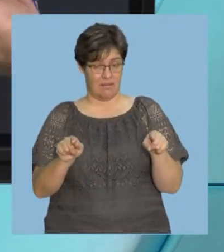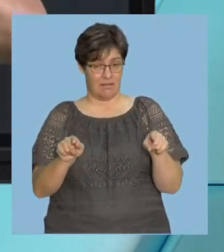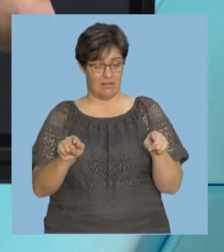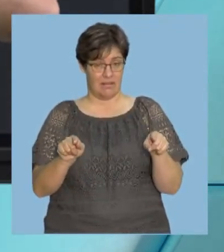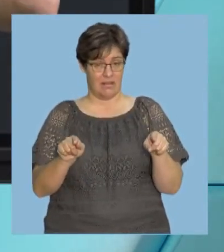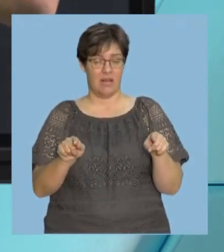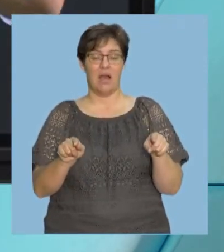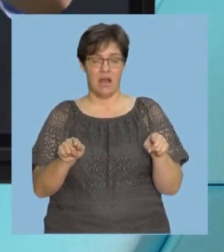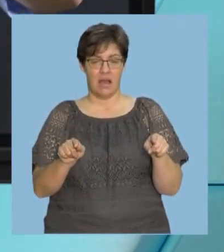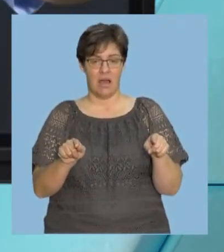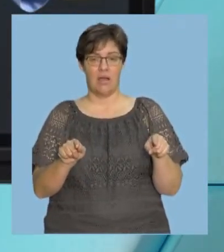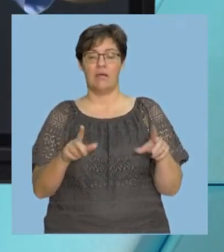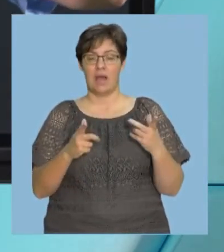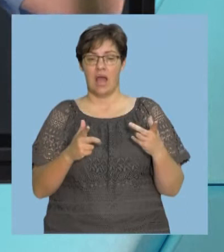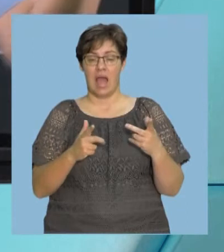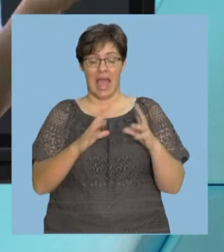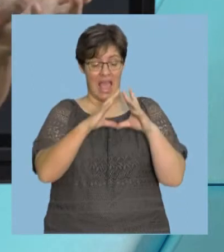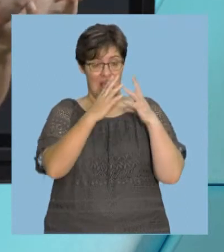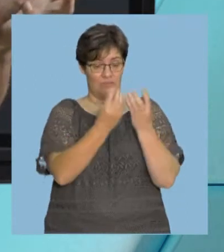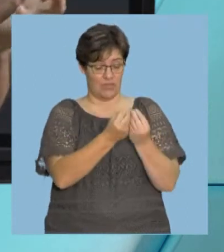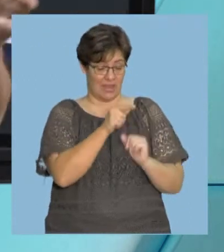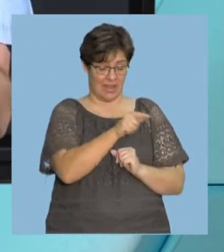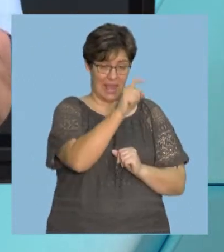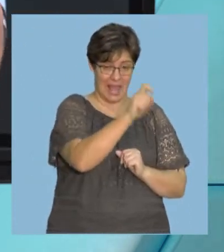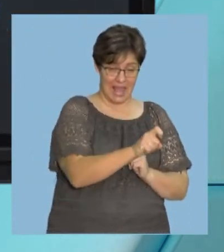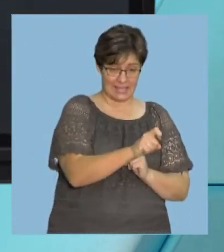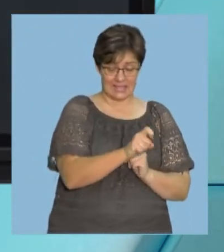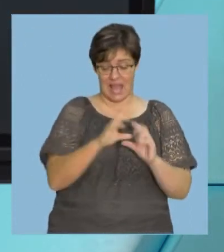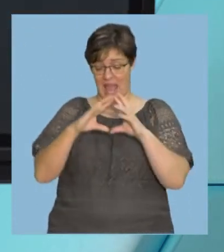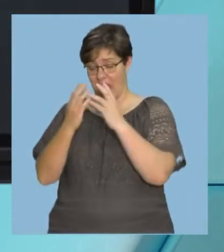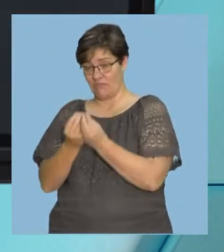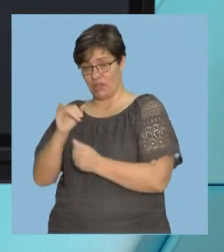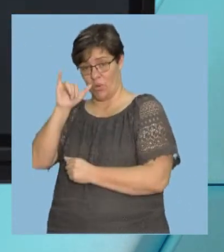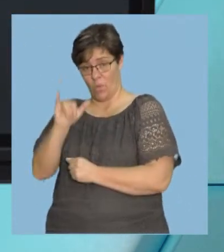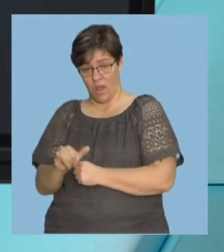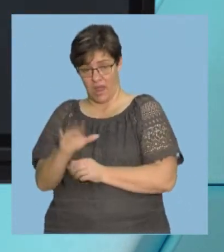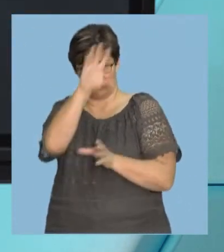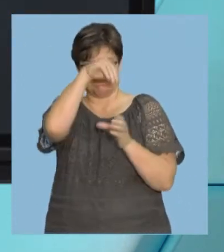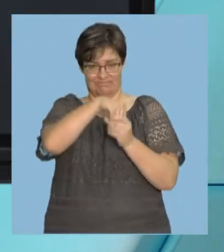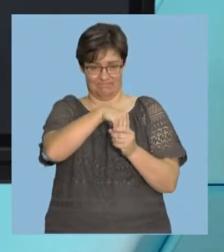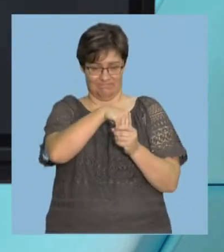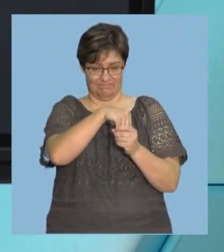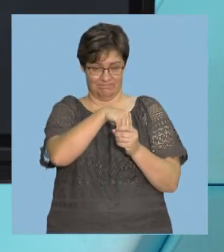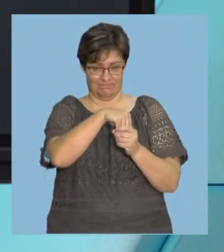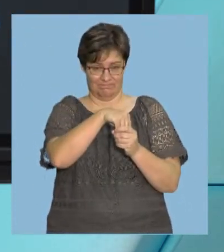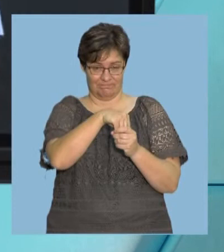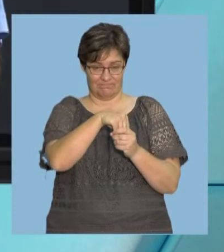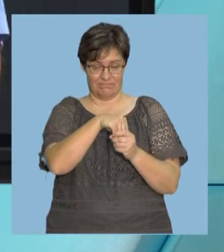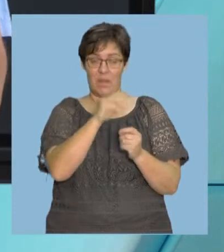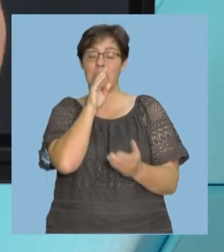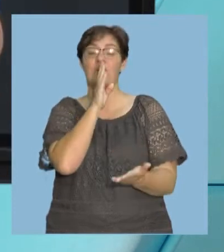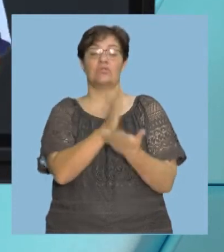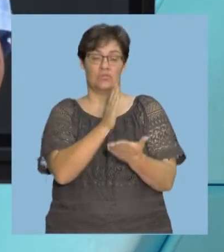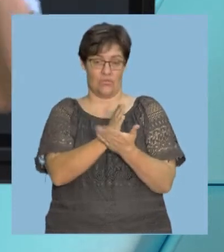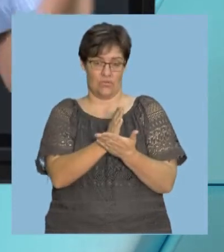about something that contains all the elements of X and all the elements of Y. So please make